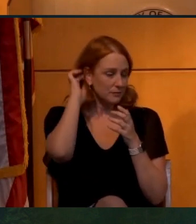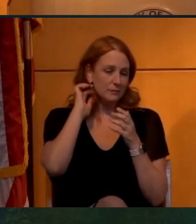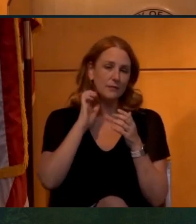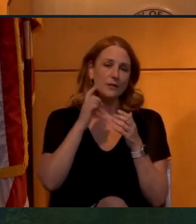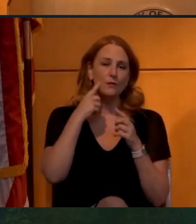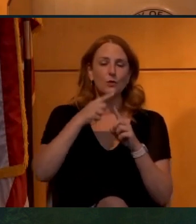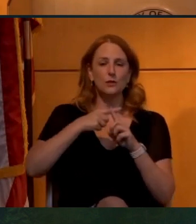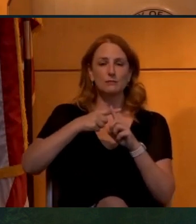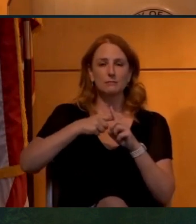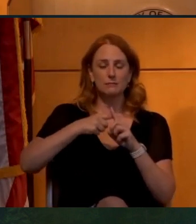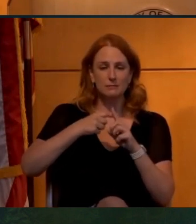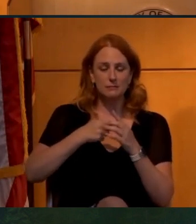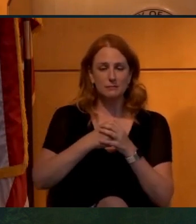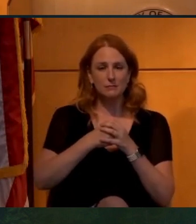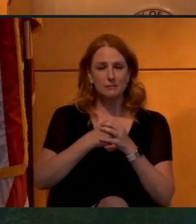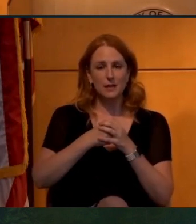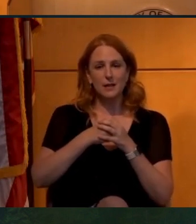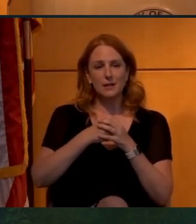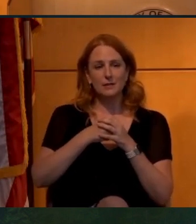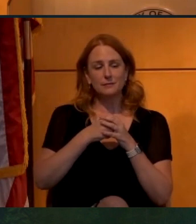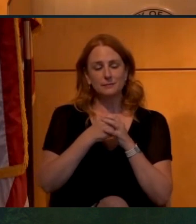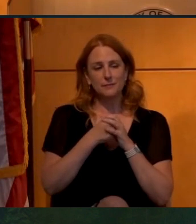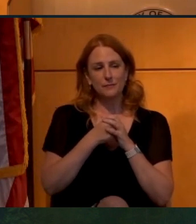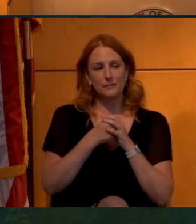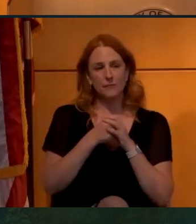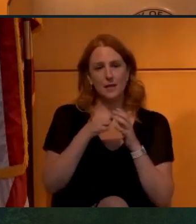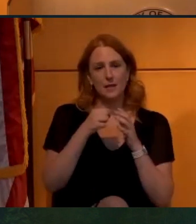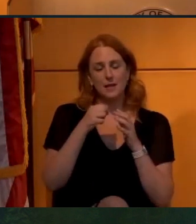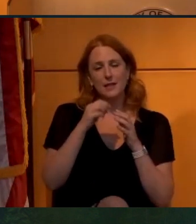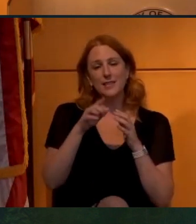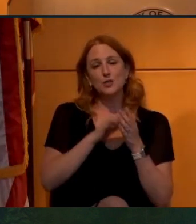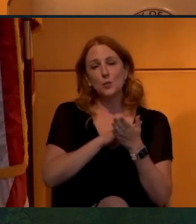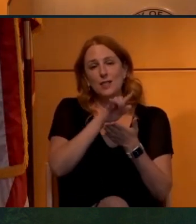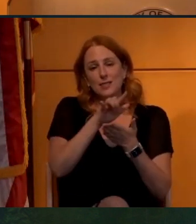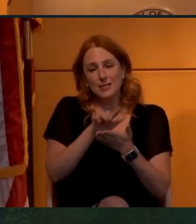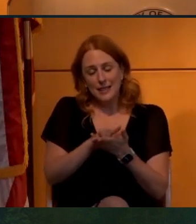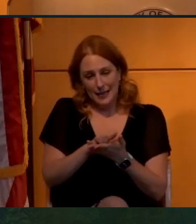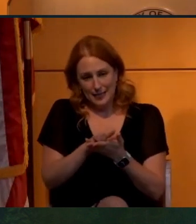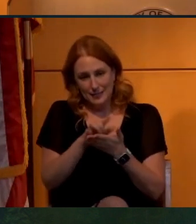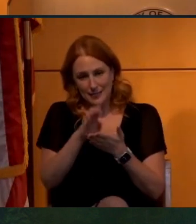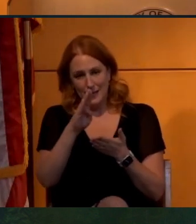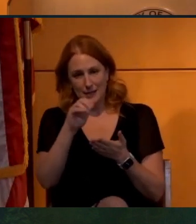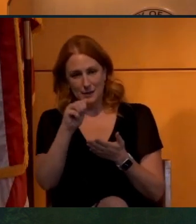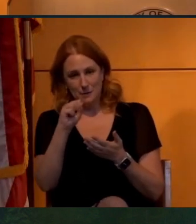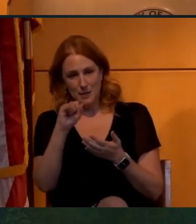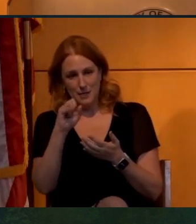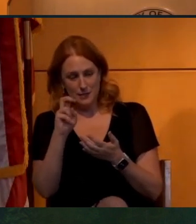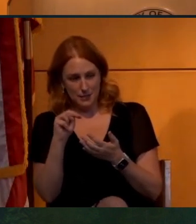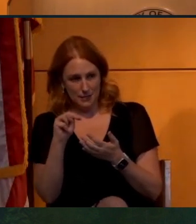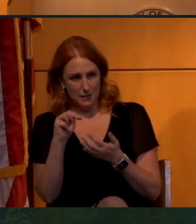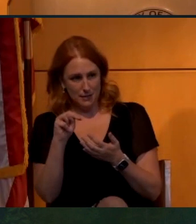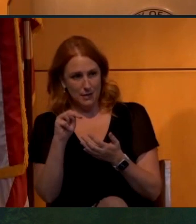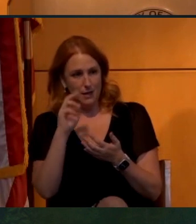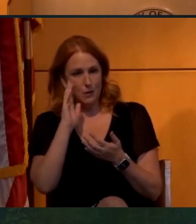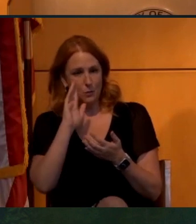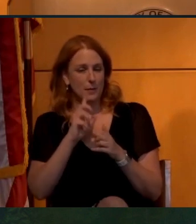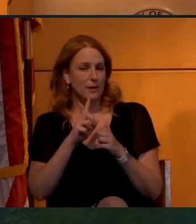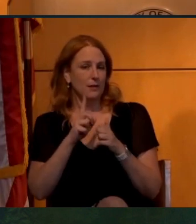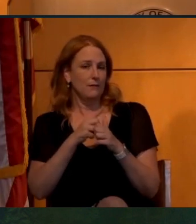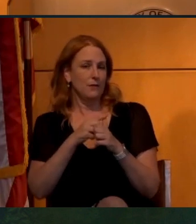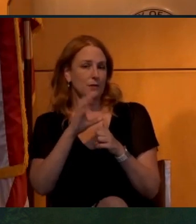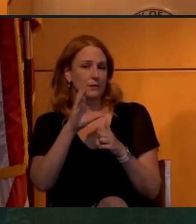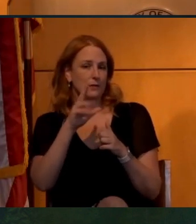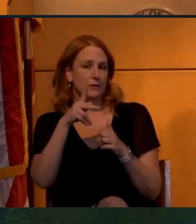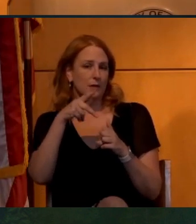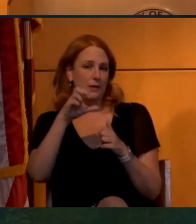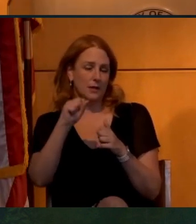and Materials Suite, led by Dr. Bob Grimm. And these will land at Schrodinger Basin and be our first CLIPS lunar farside